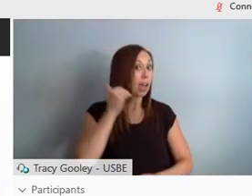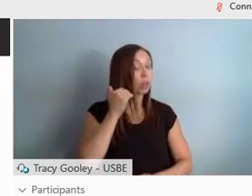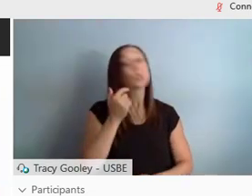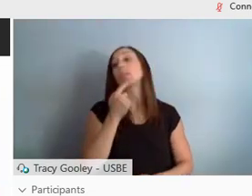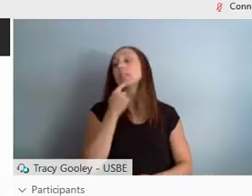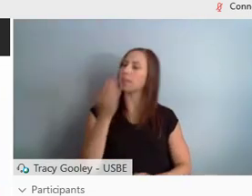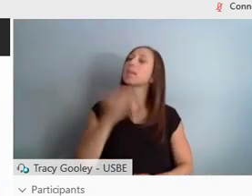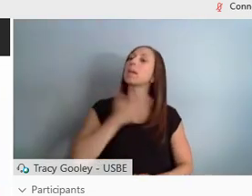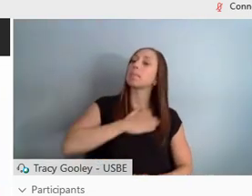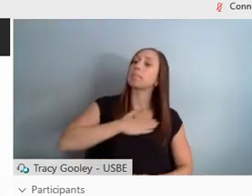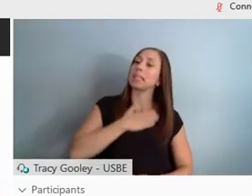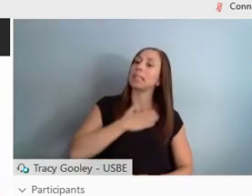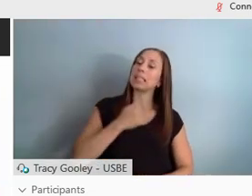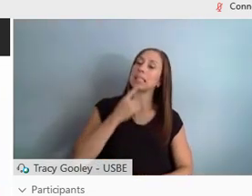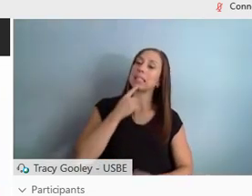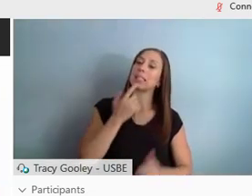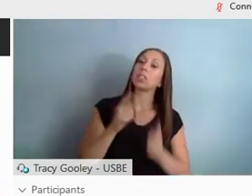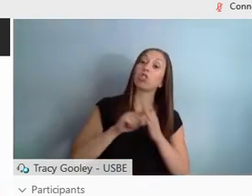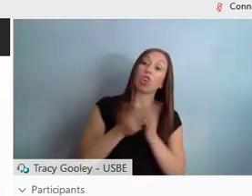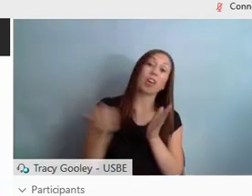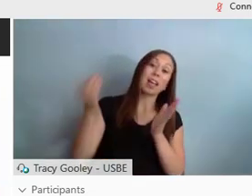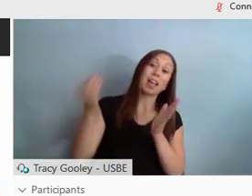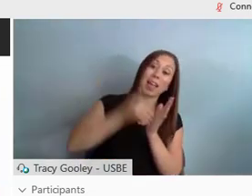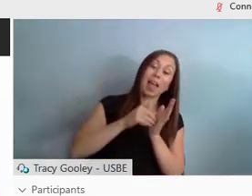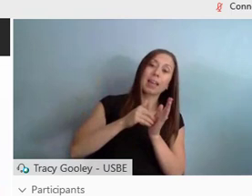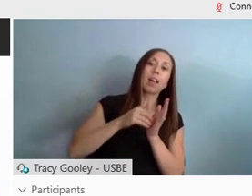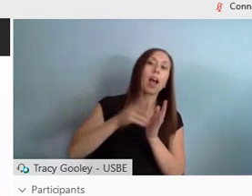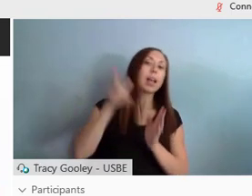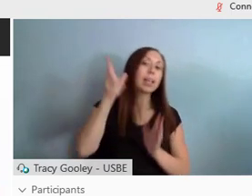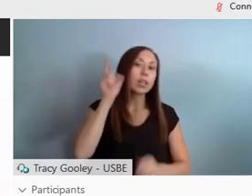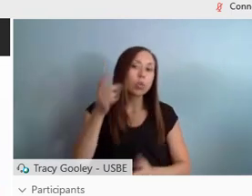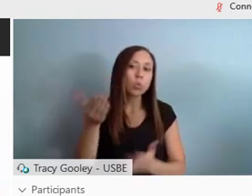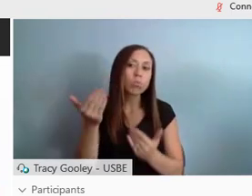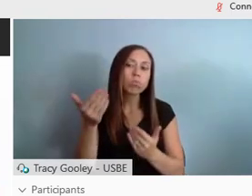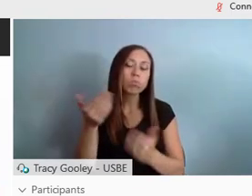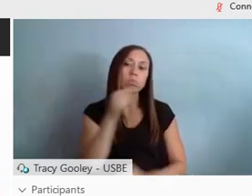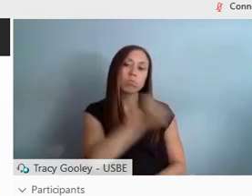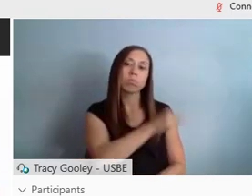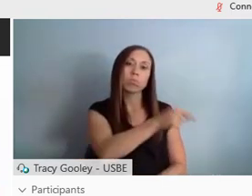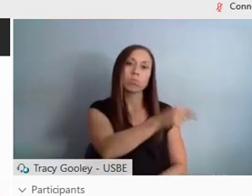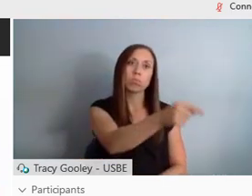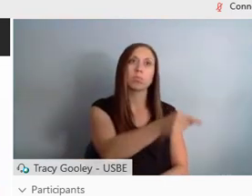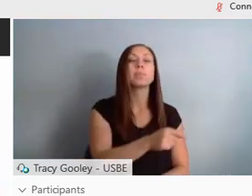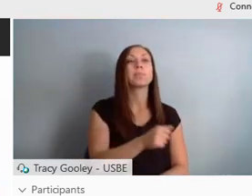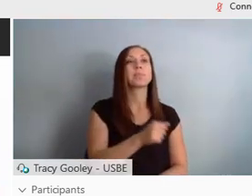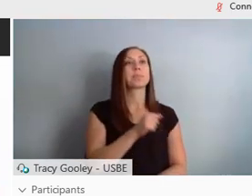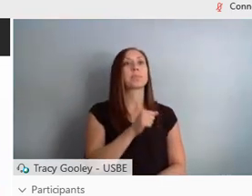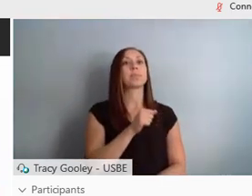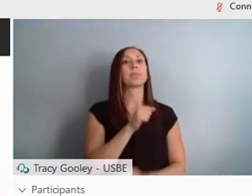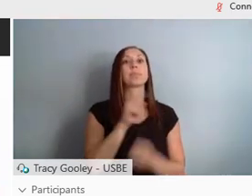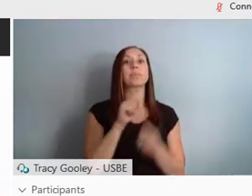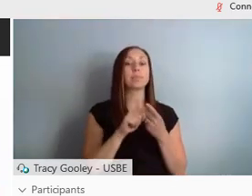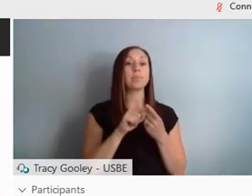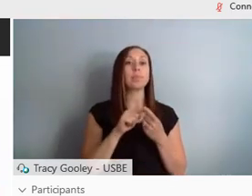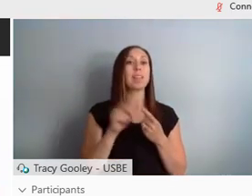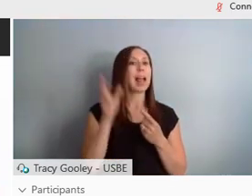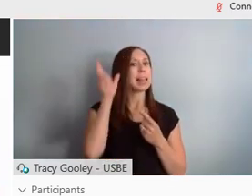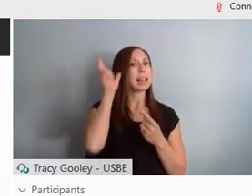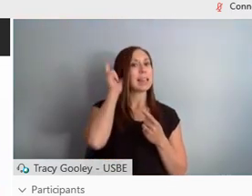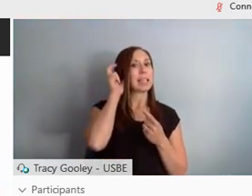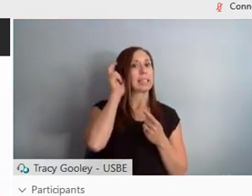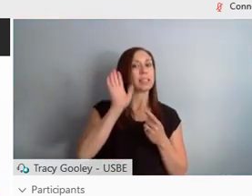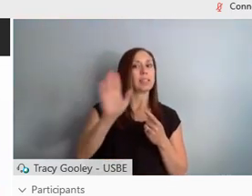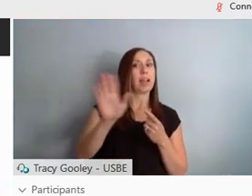them the direction to please start again and count out loud. And then you're going to listen to how the